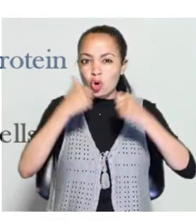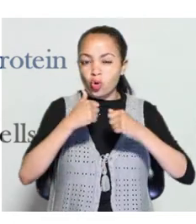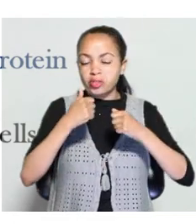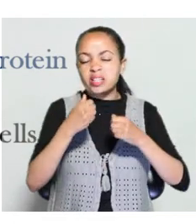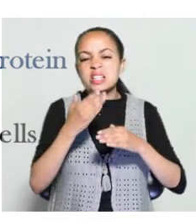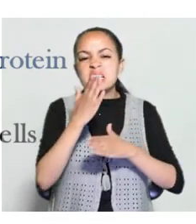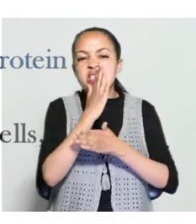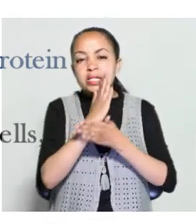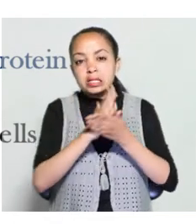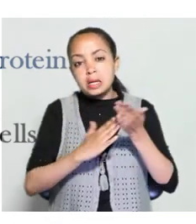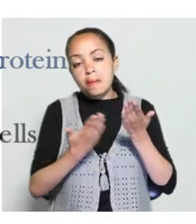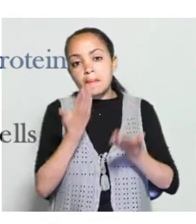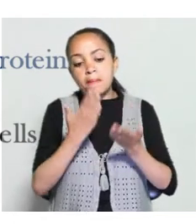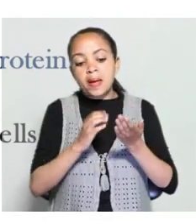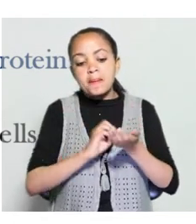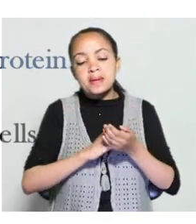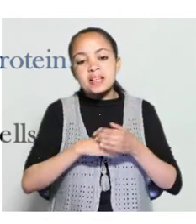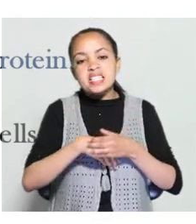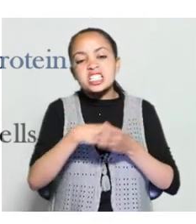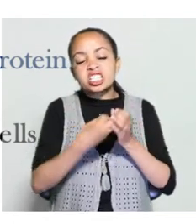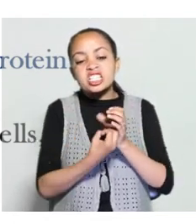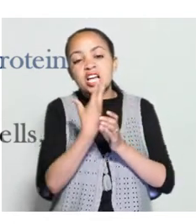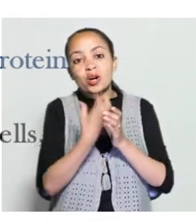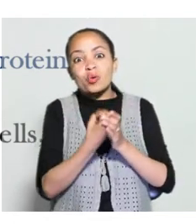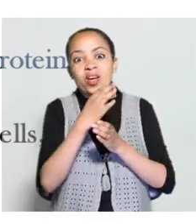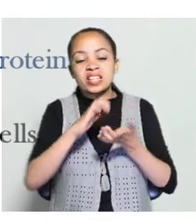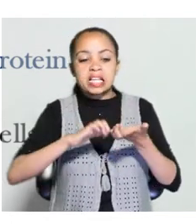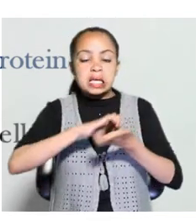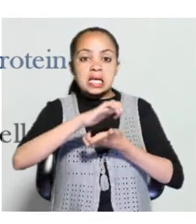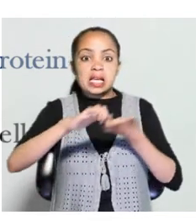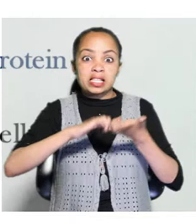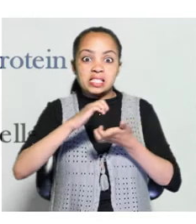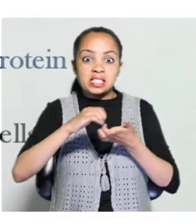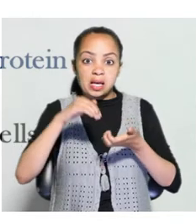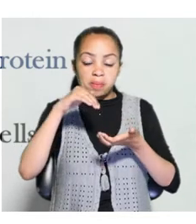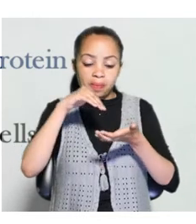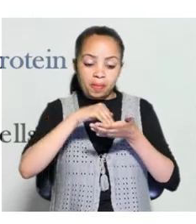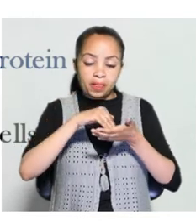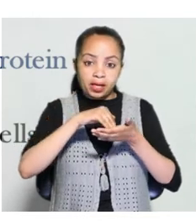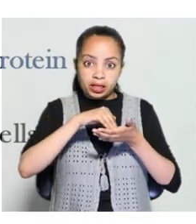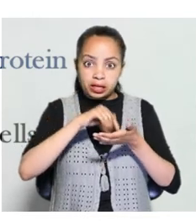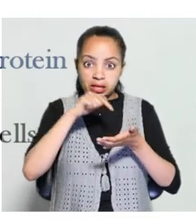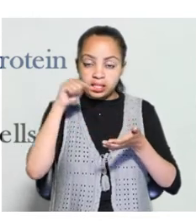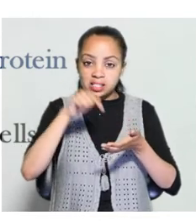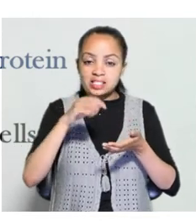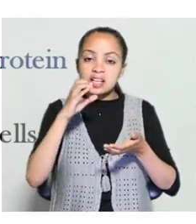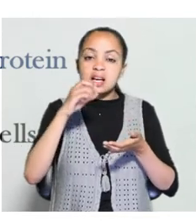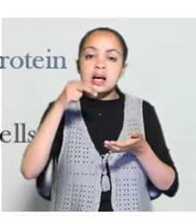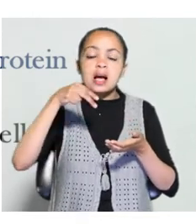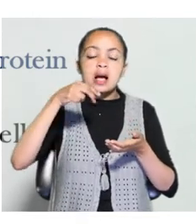some may be secrete enzyme inside this protein coat capsid.